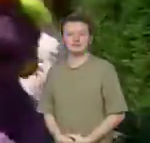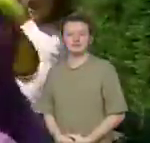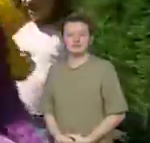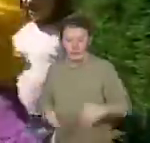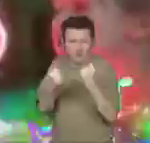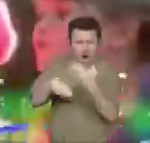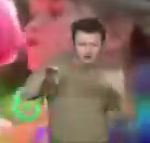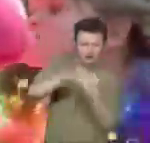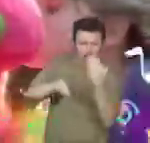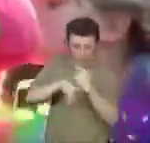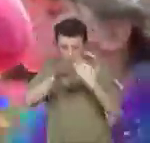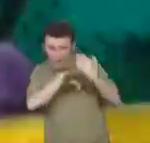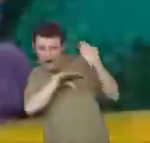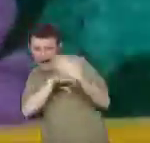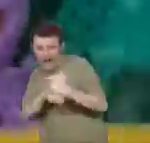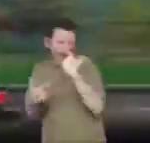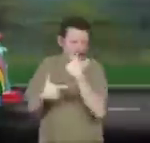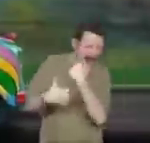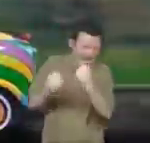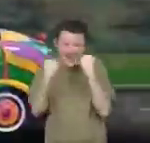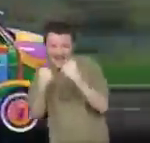The Hoobopin is coming your way.